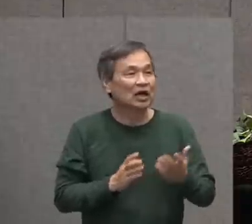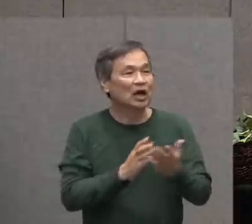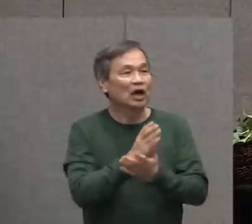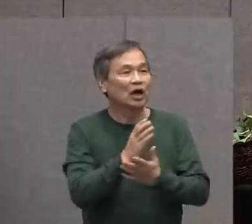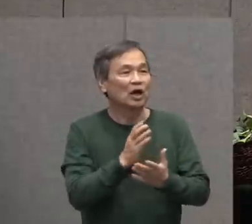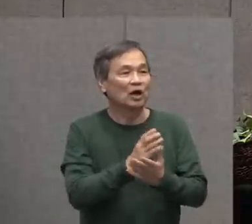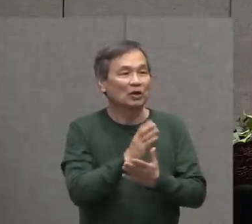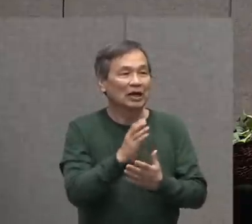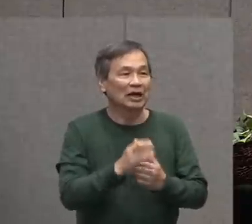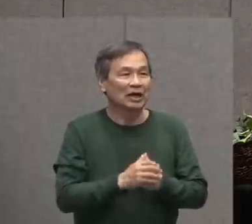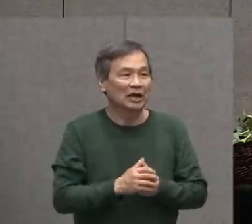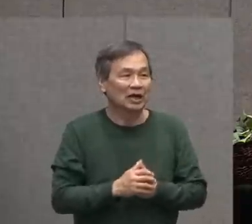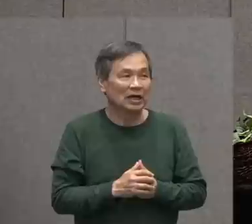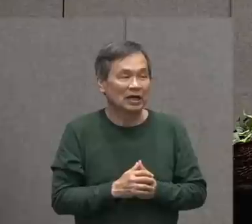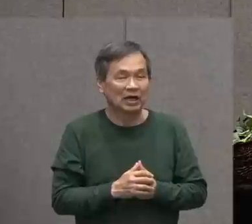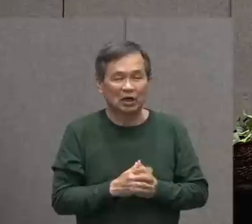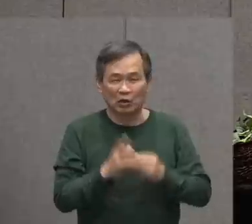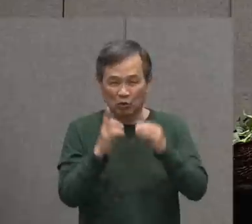try to do